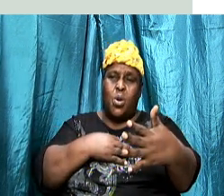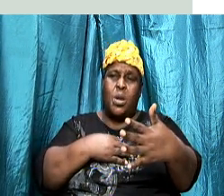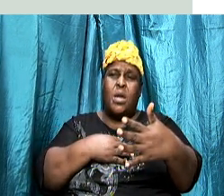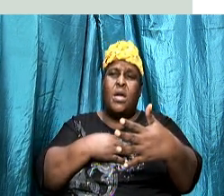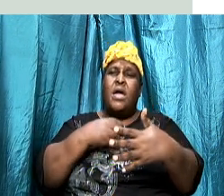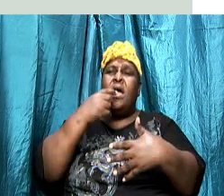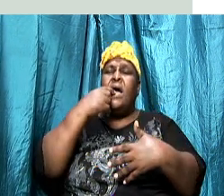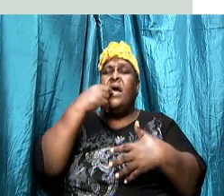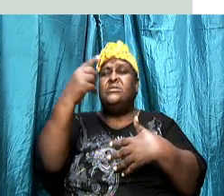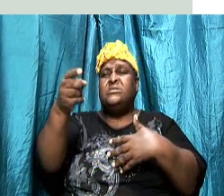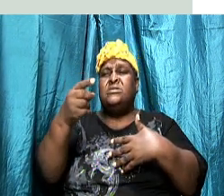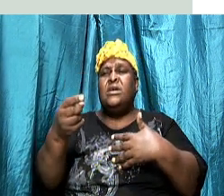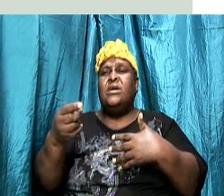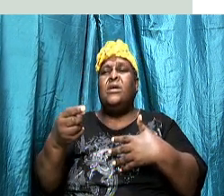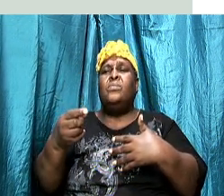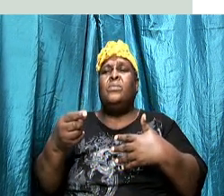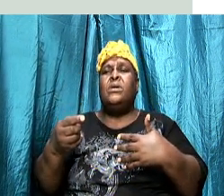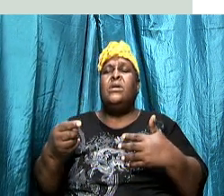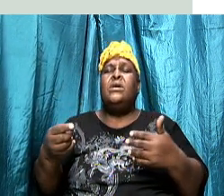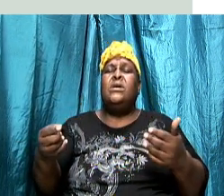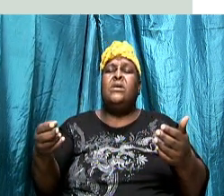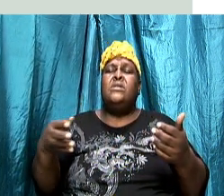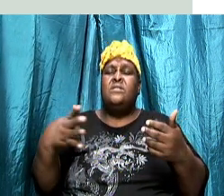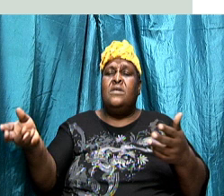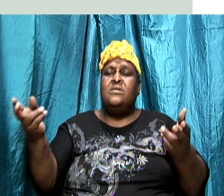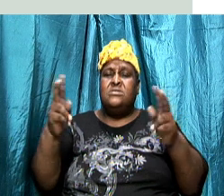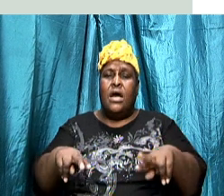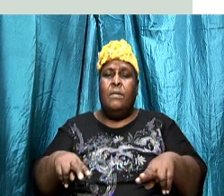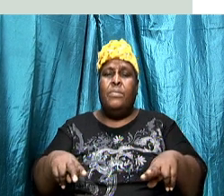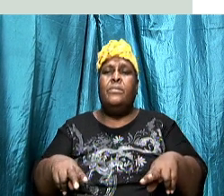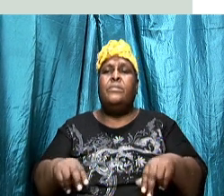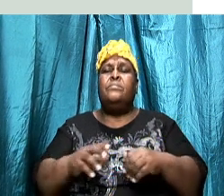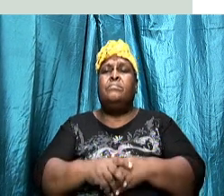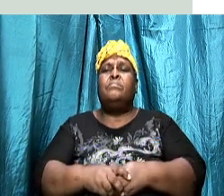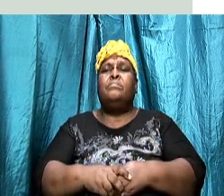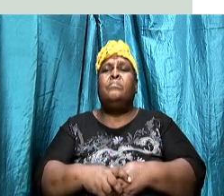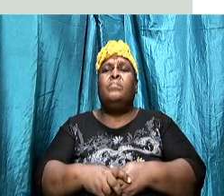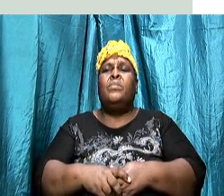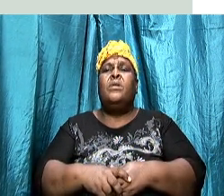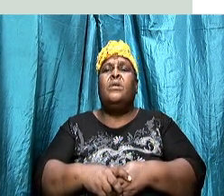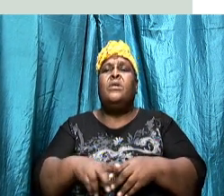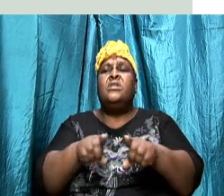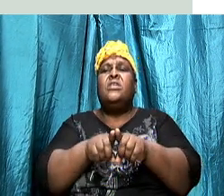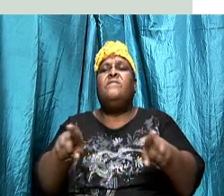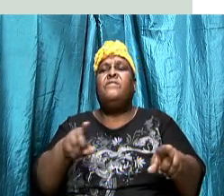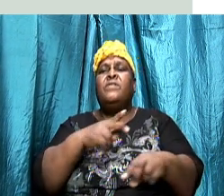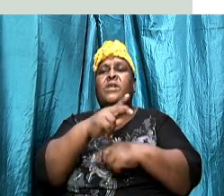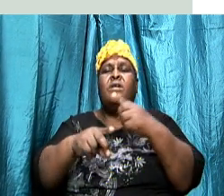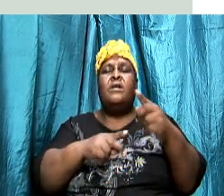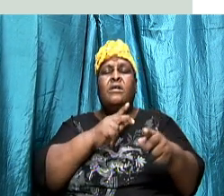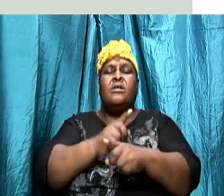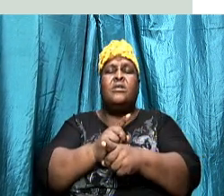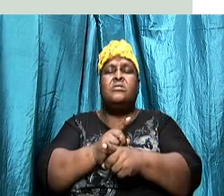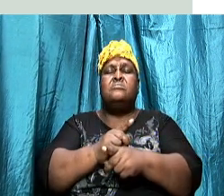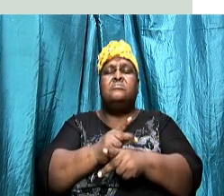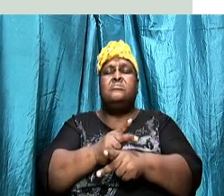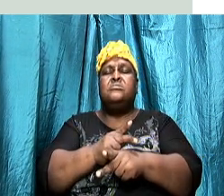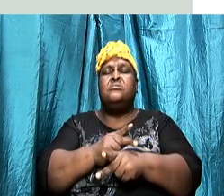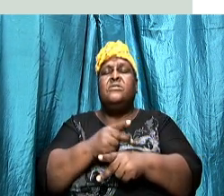said, interest of time, we won't get too much into these. Then there is the one about different kinds of